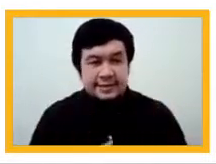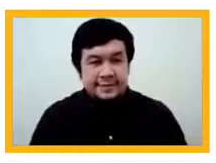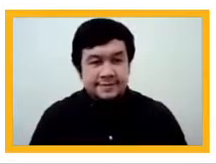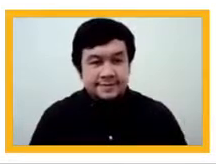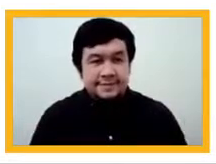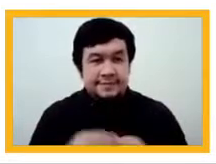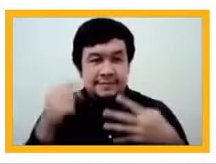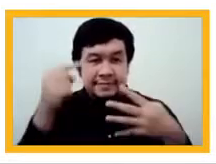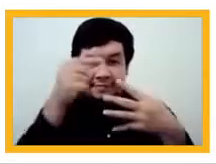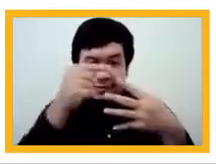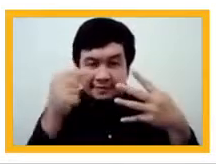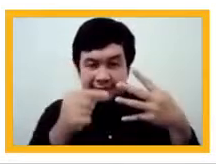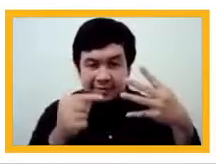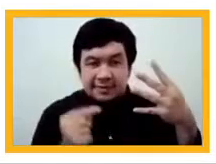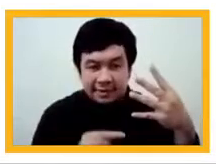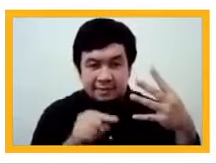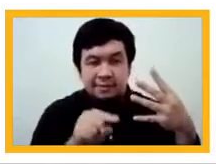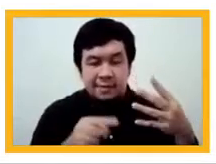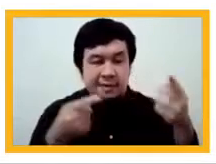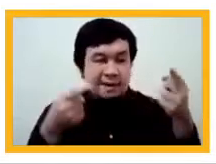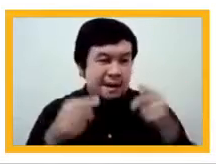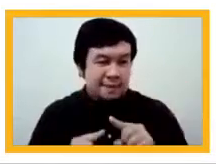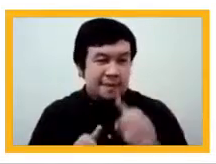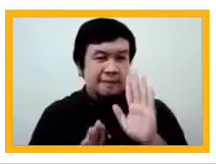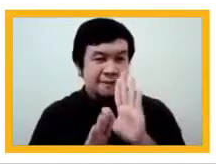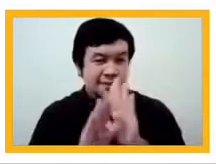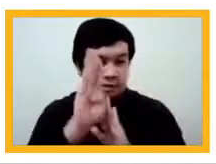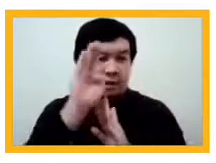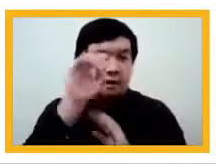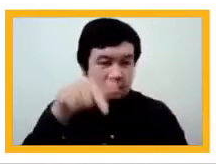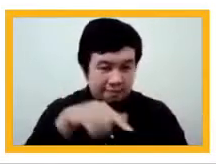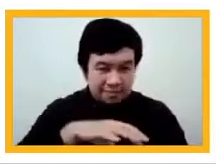also happened in the developed world.